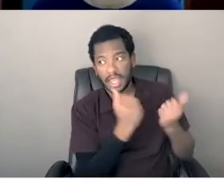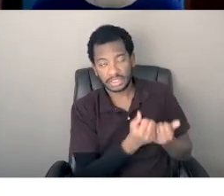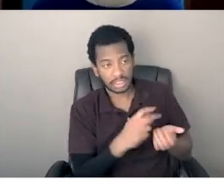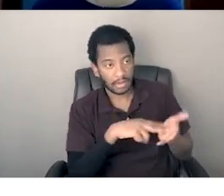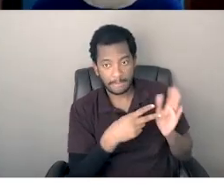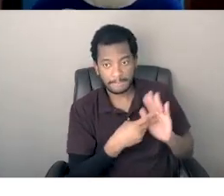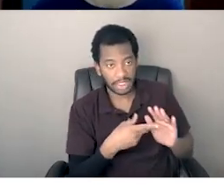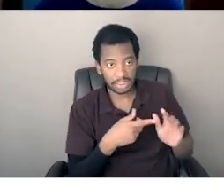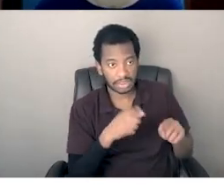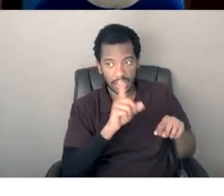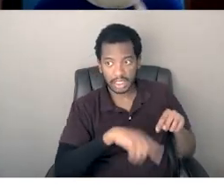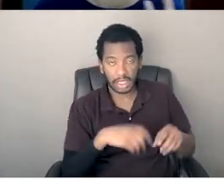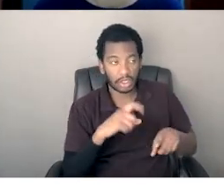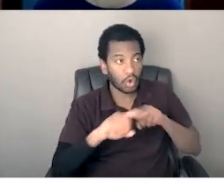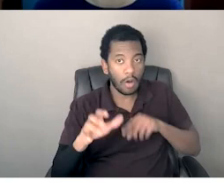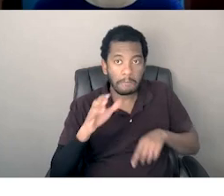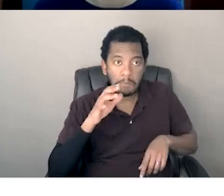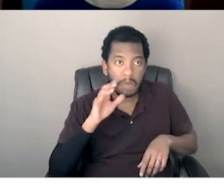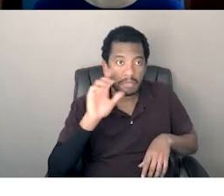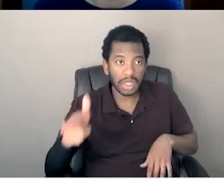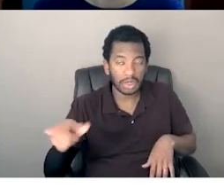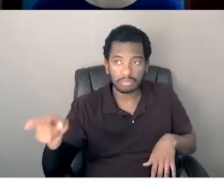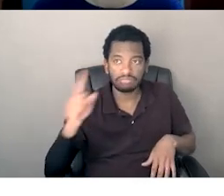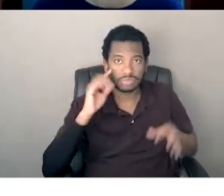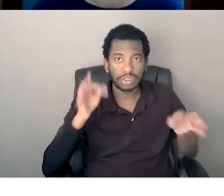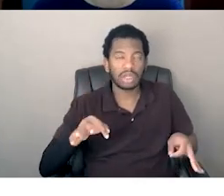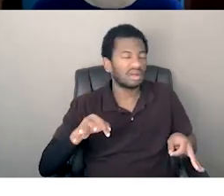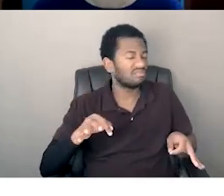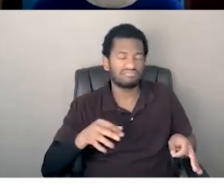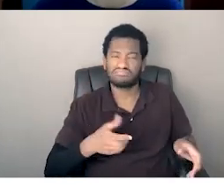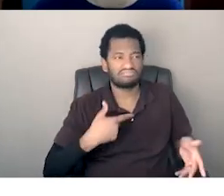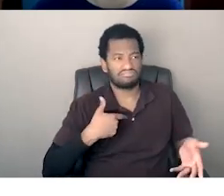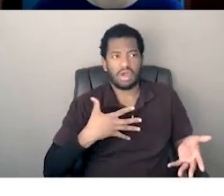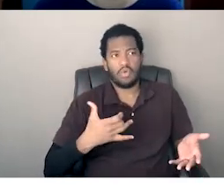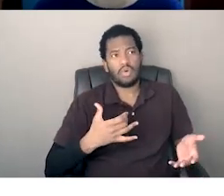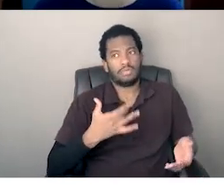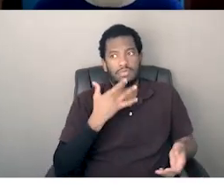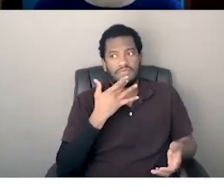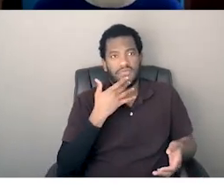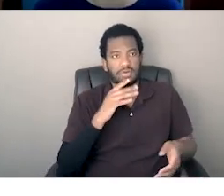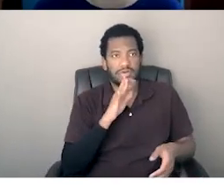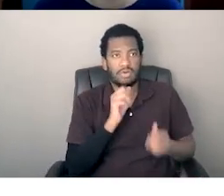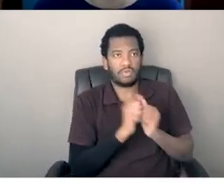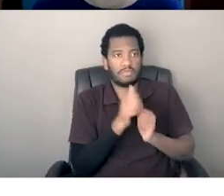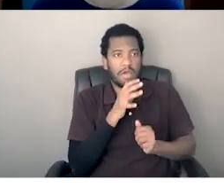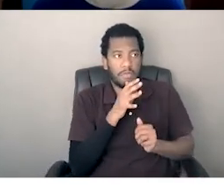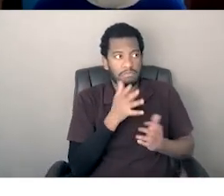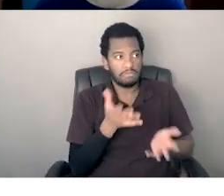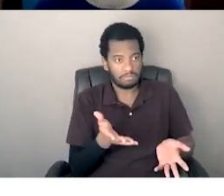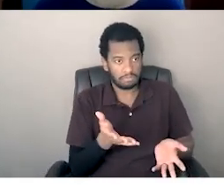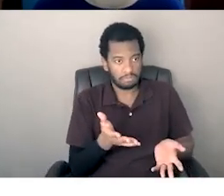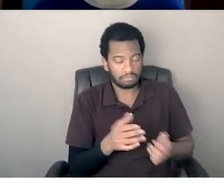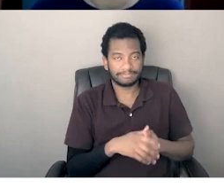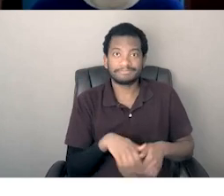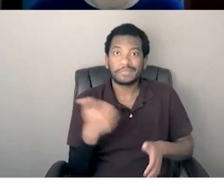something until maybe a policy changes or some other structure changes? Another example is fixing car brakes